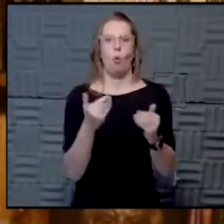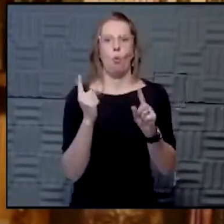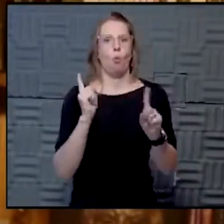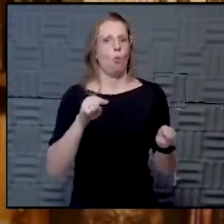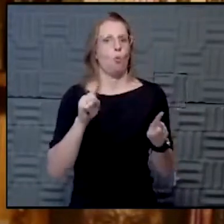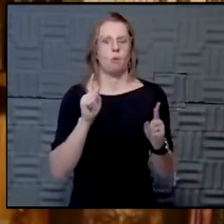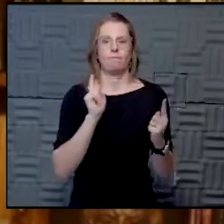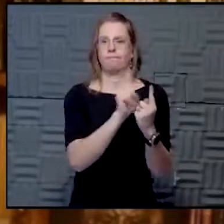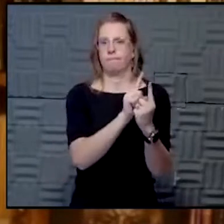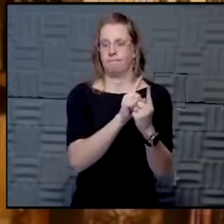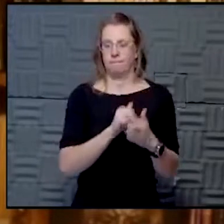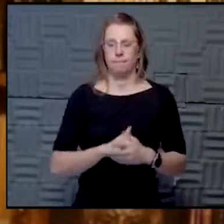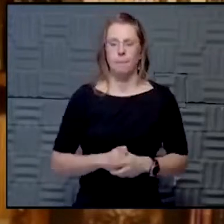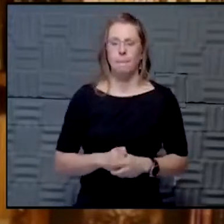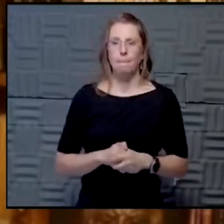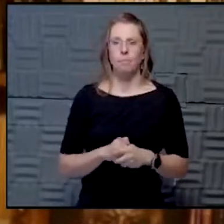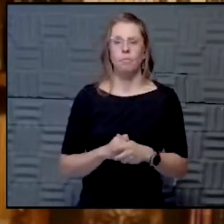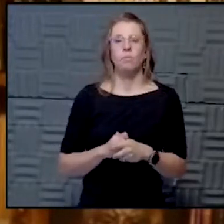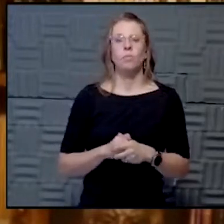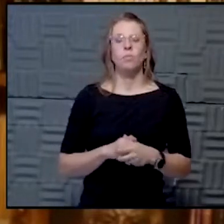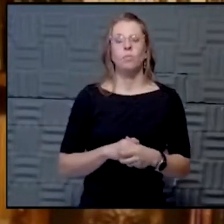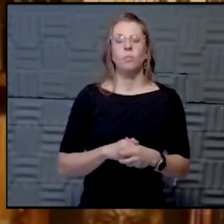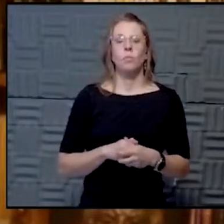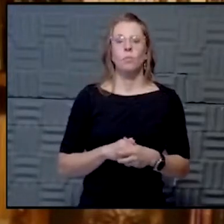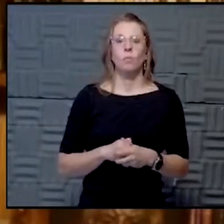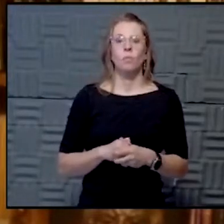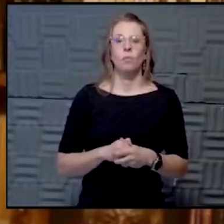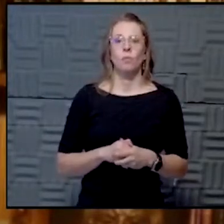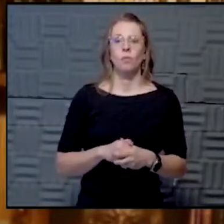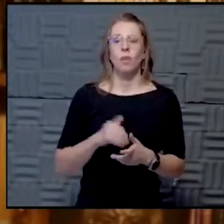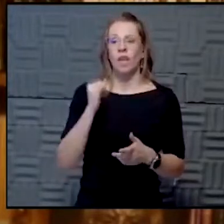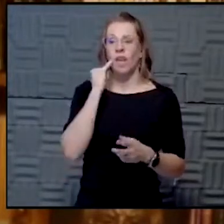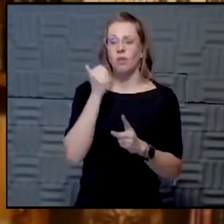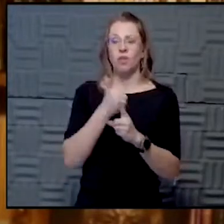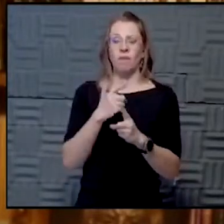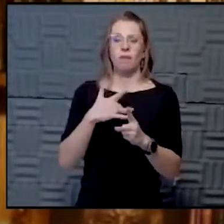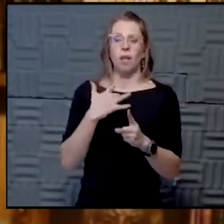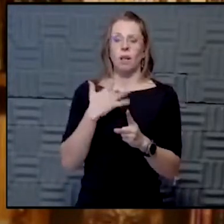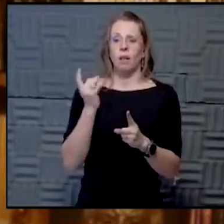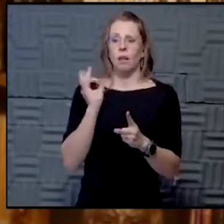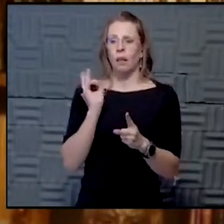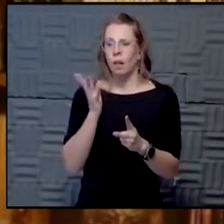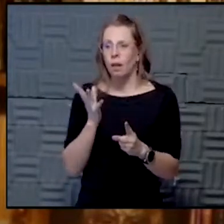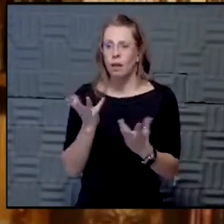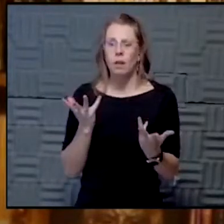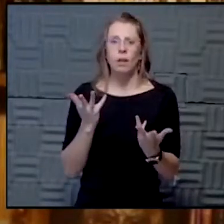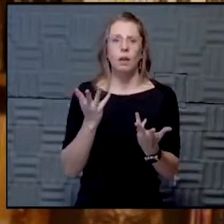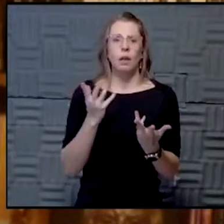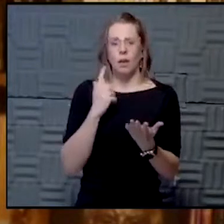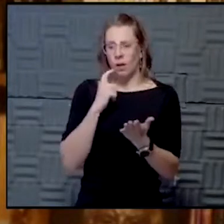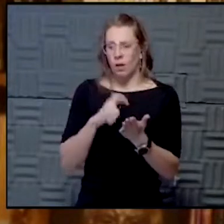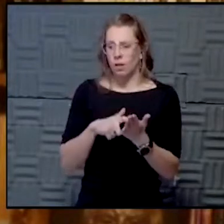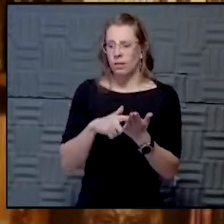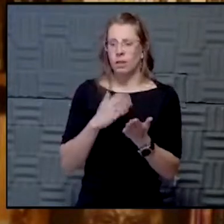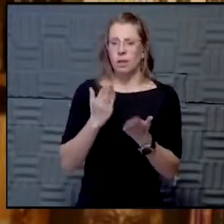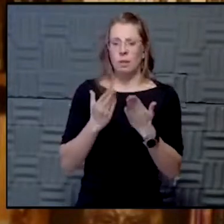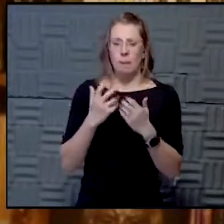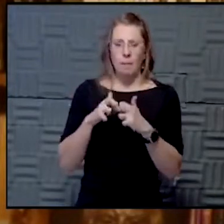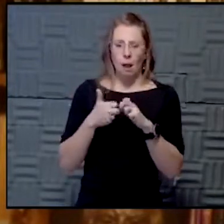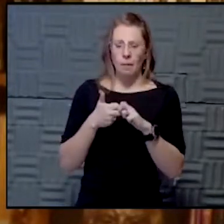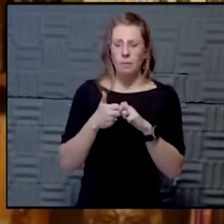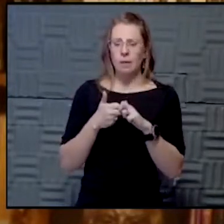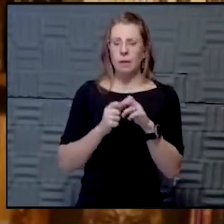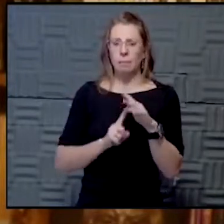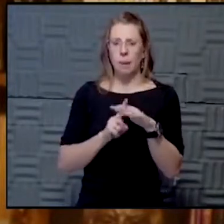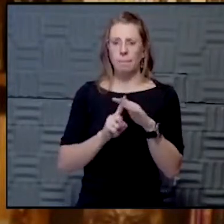if you find yourself in a state of despair or noticing that there's something that might be a problem that you think just